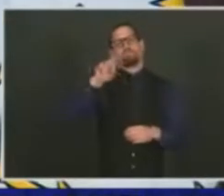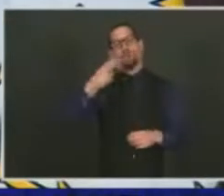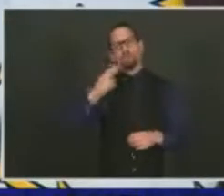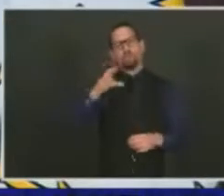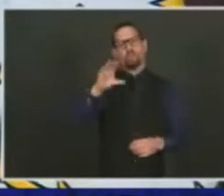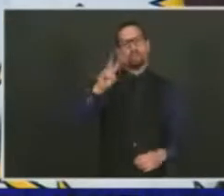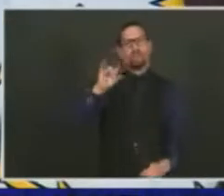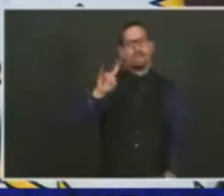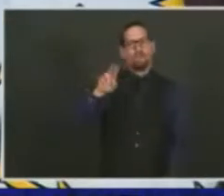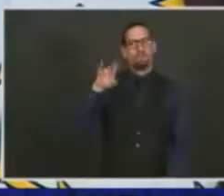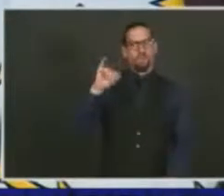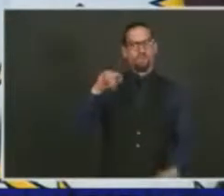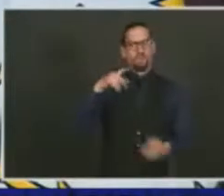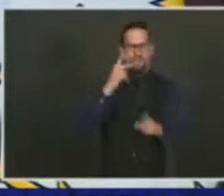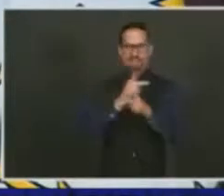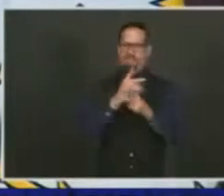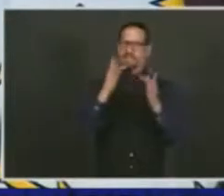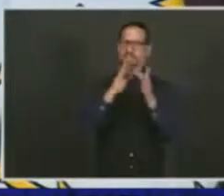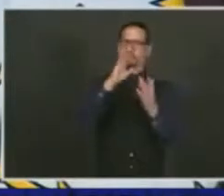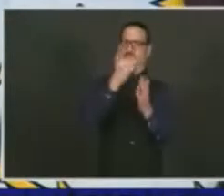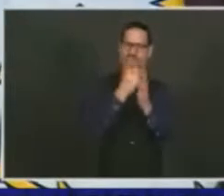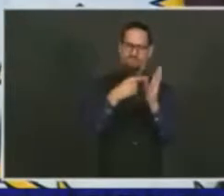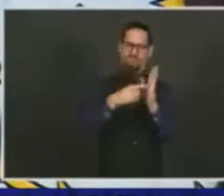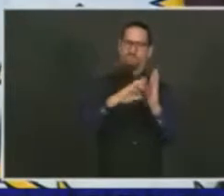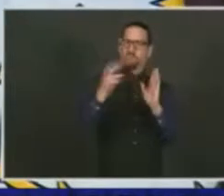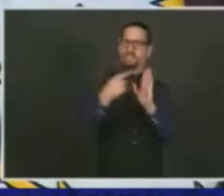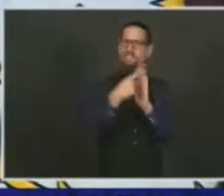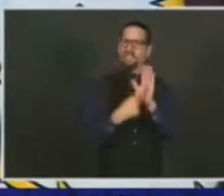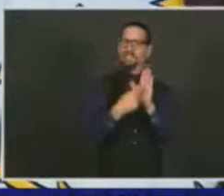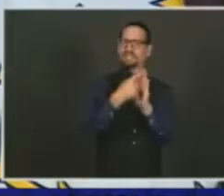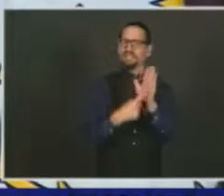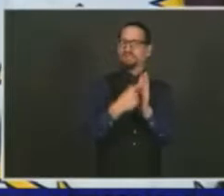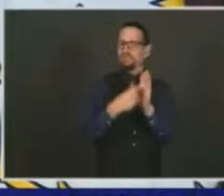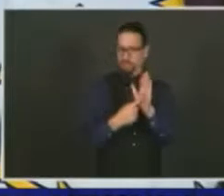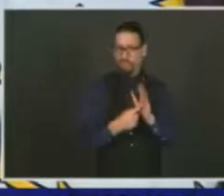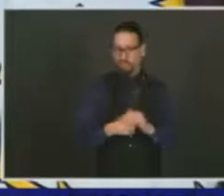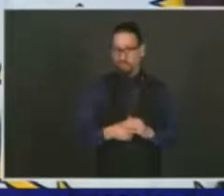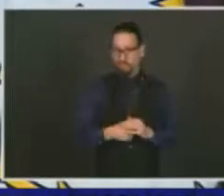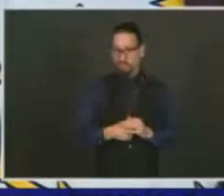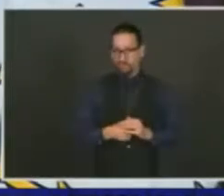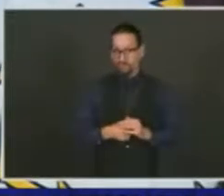as possible. Also, the other thing I would ask